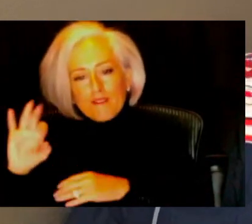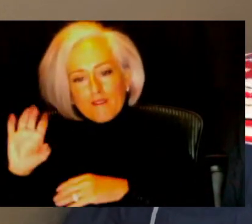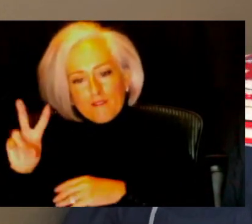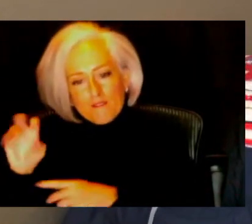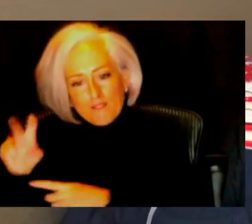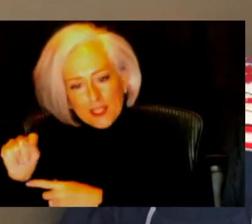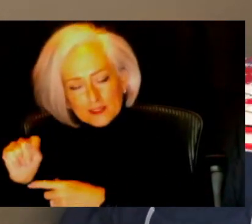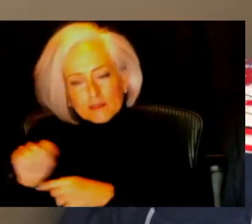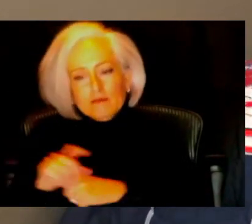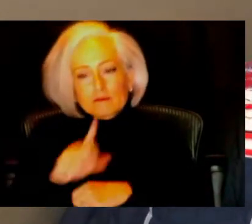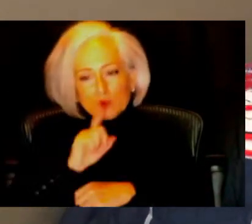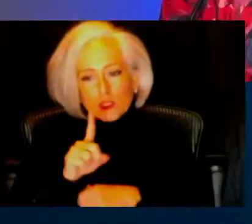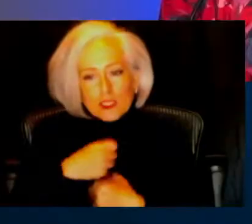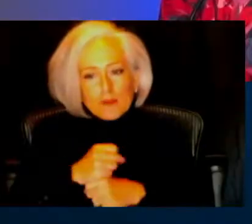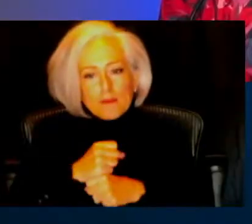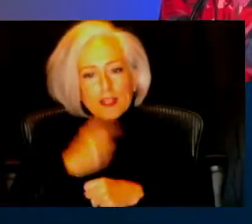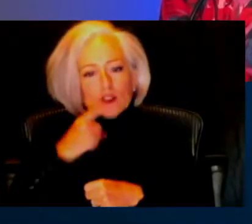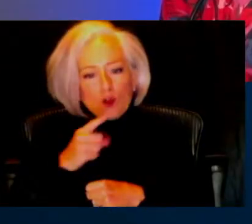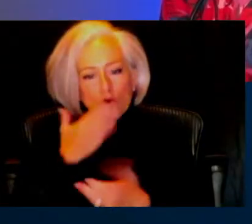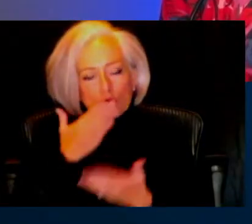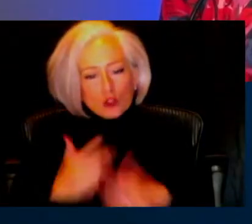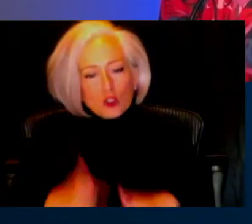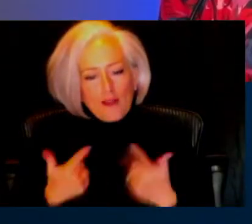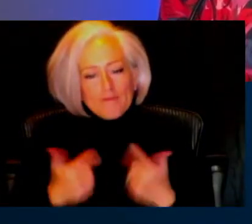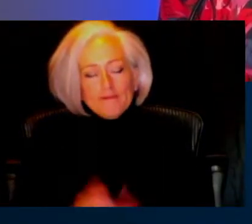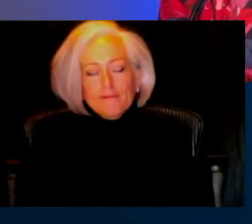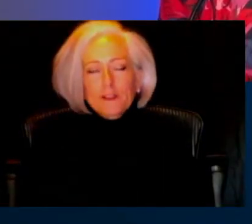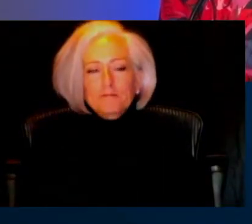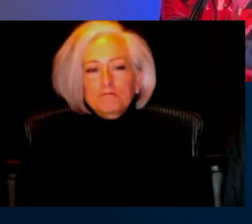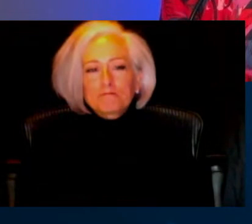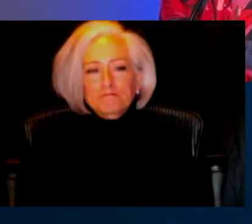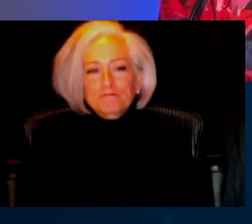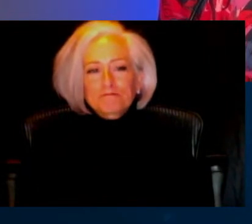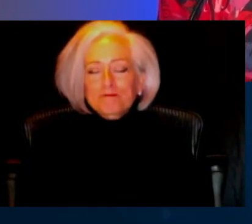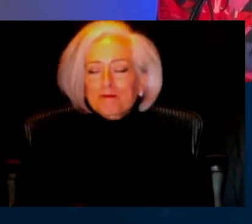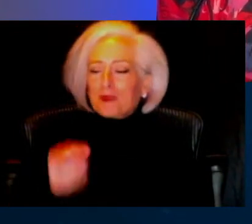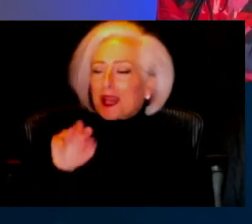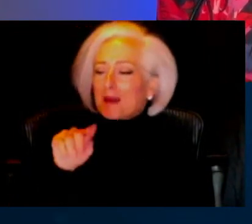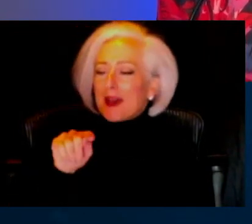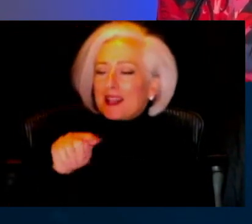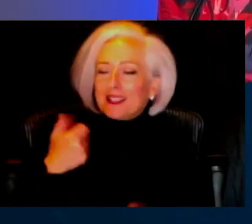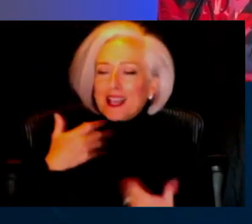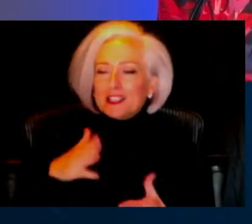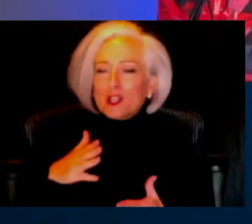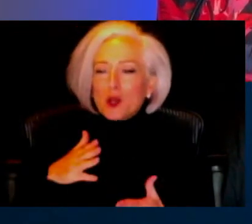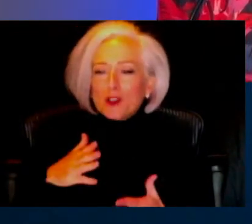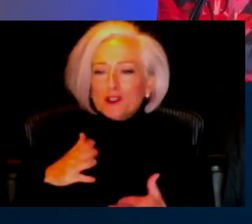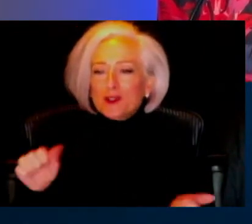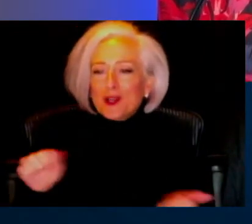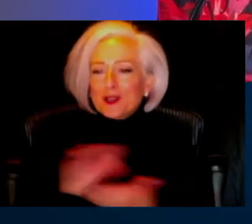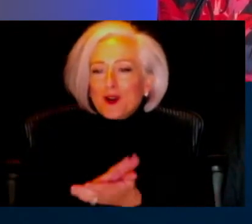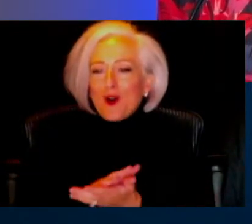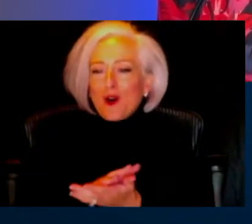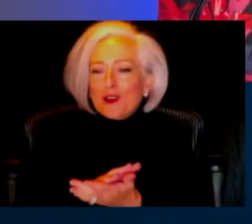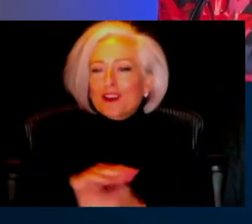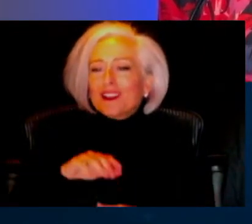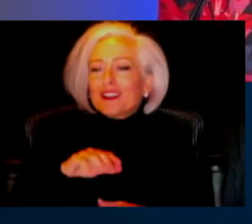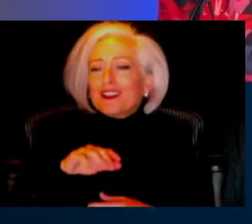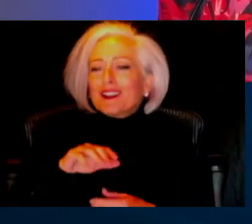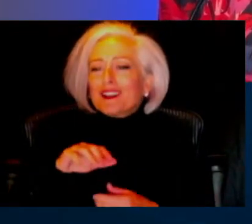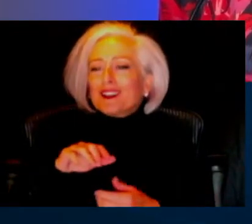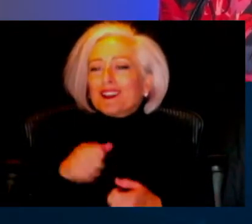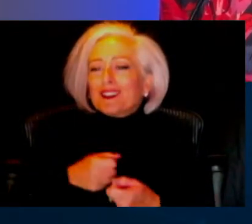really makes for a good life. Hey, Matt, I don't want to make Archie get up, but would he jump up and take us outside